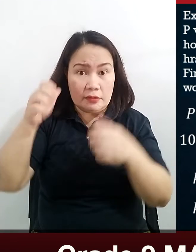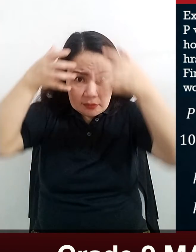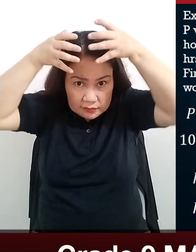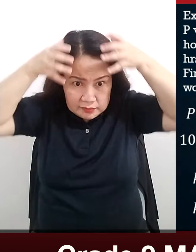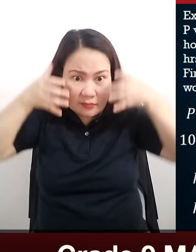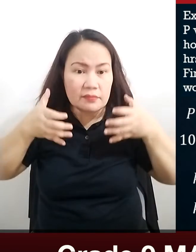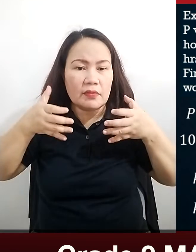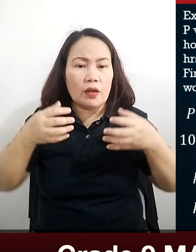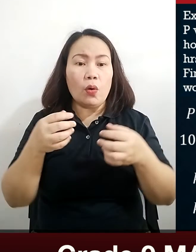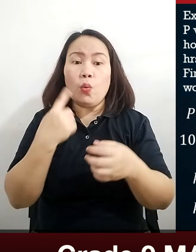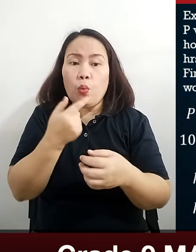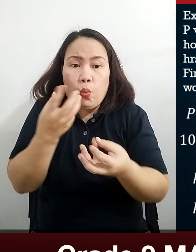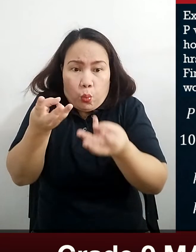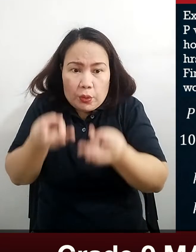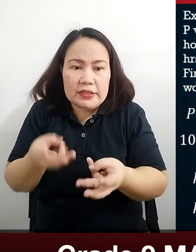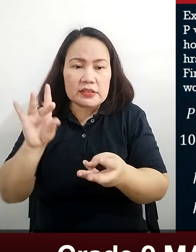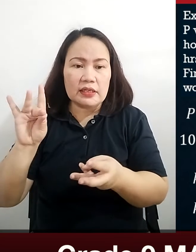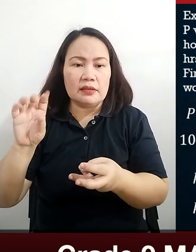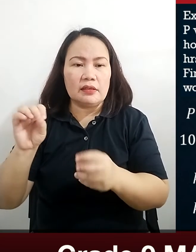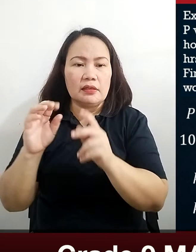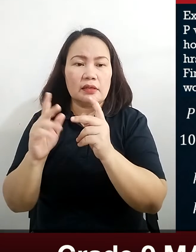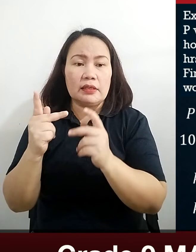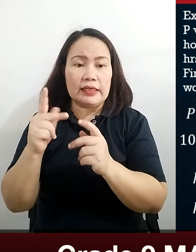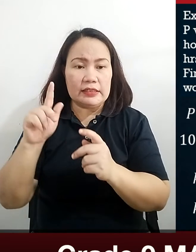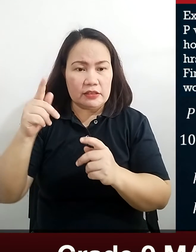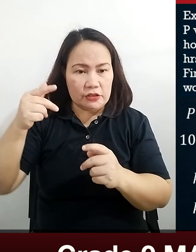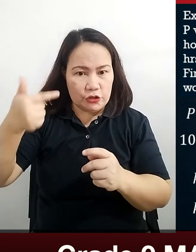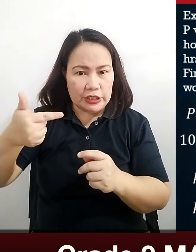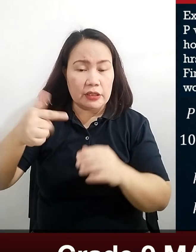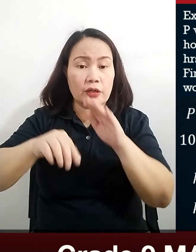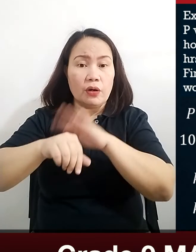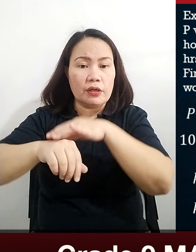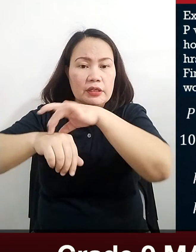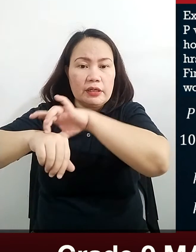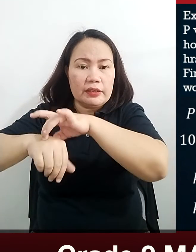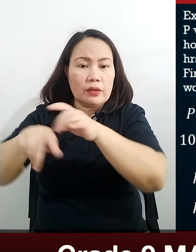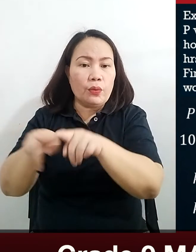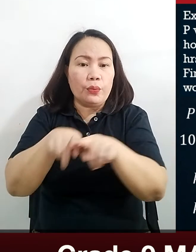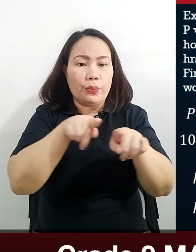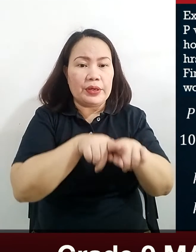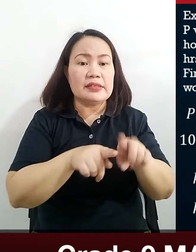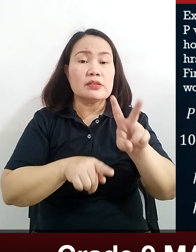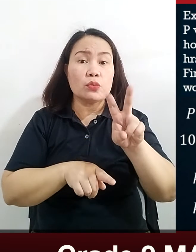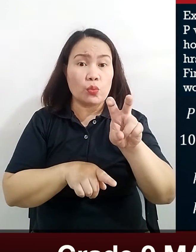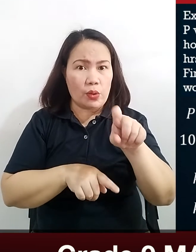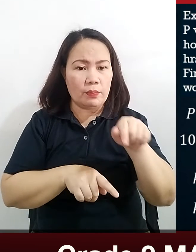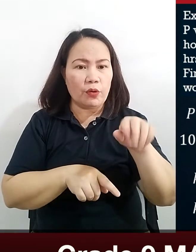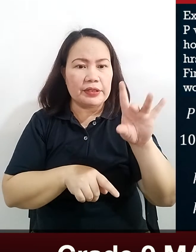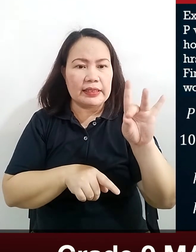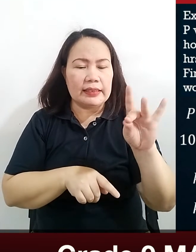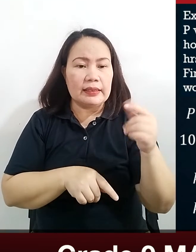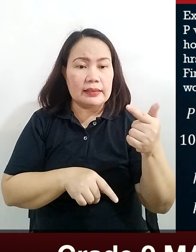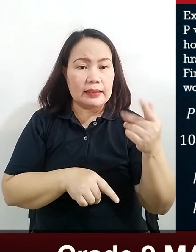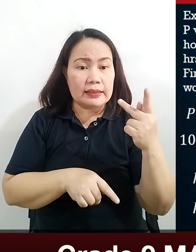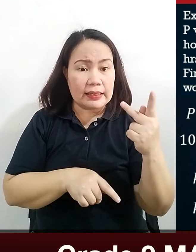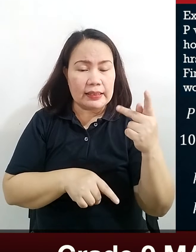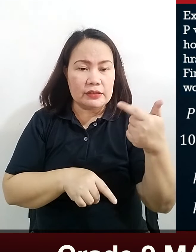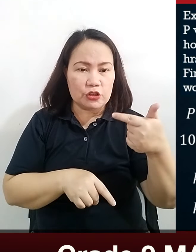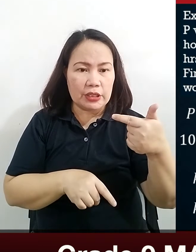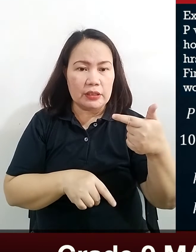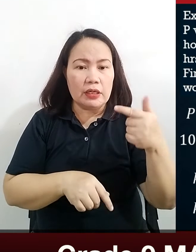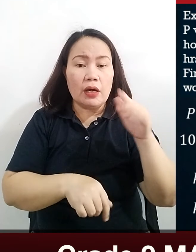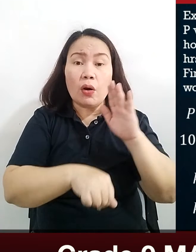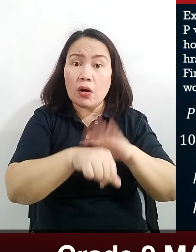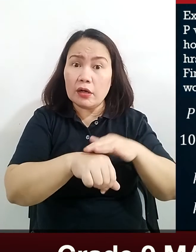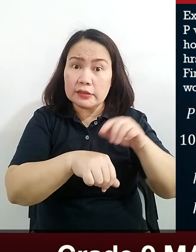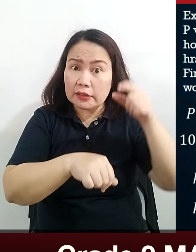Okay, how much would a 60 kg person weight on the moon? Okay.